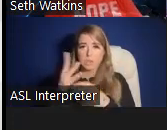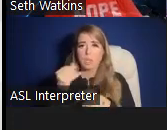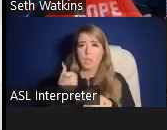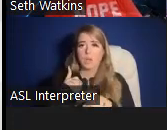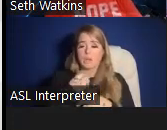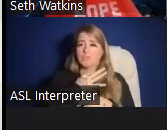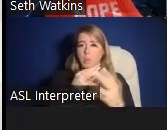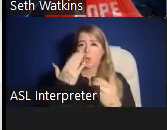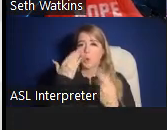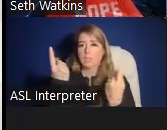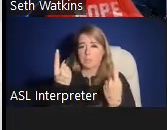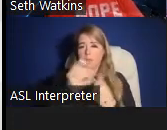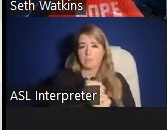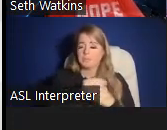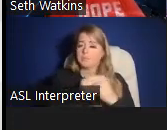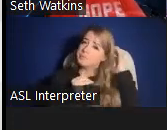know stuff.